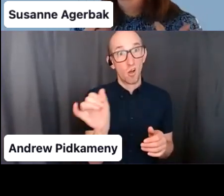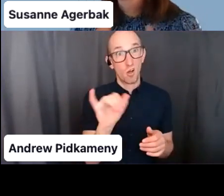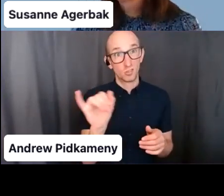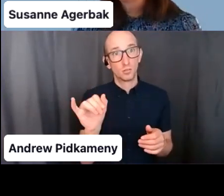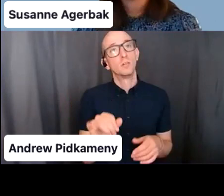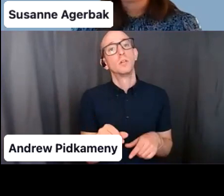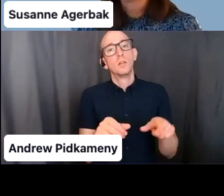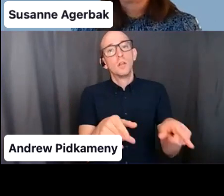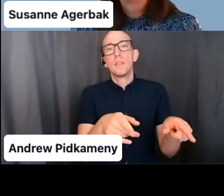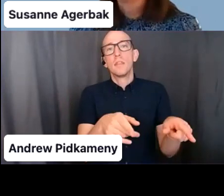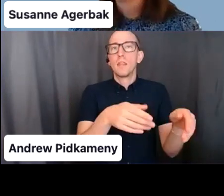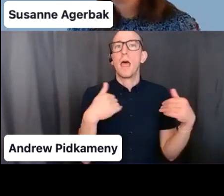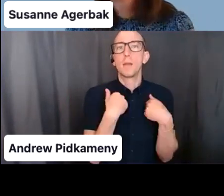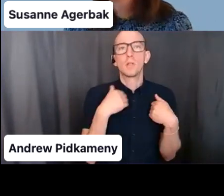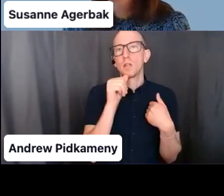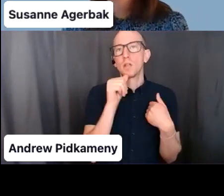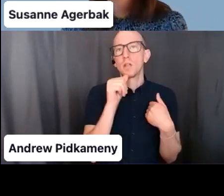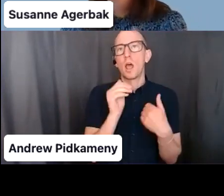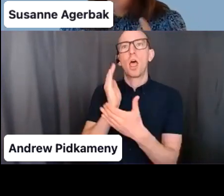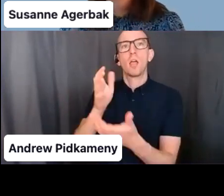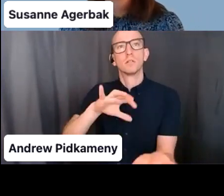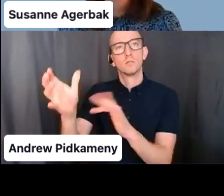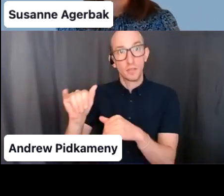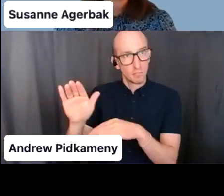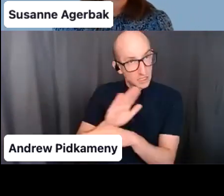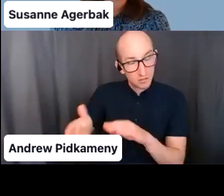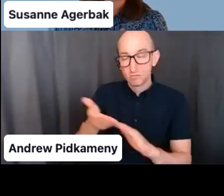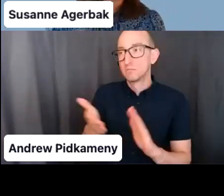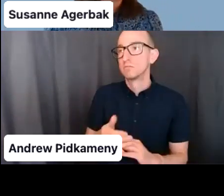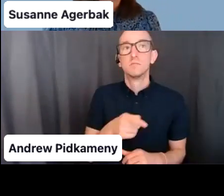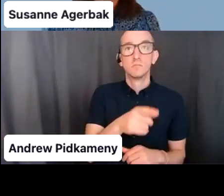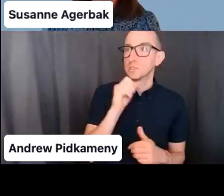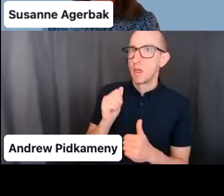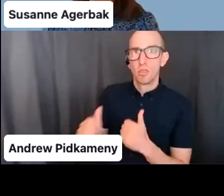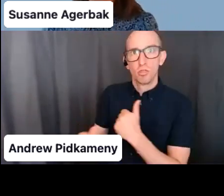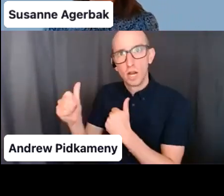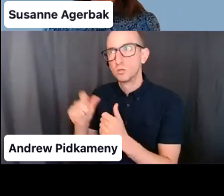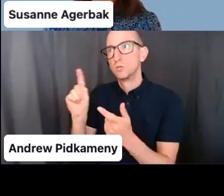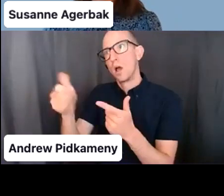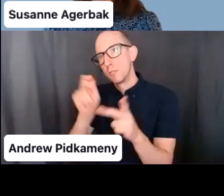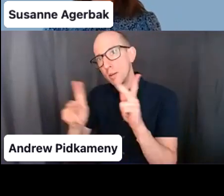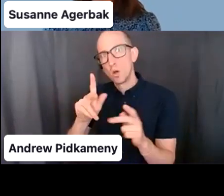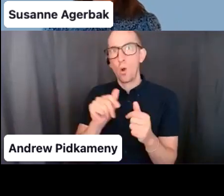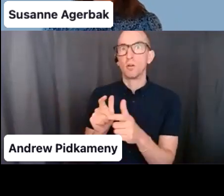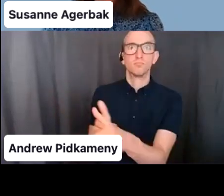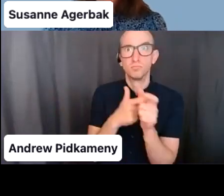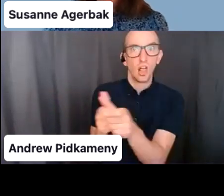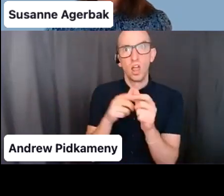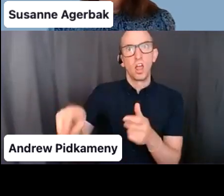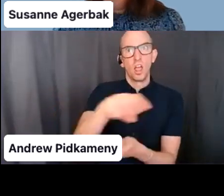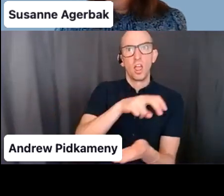from disrupting the operation of the business, threatening people, or running wild.